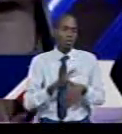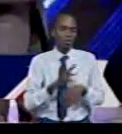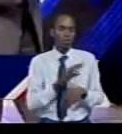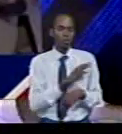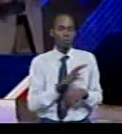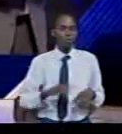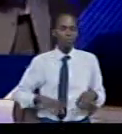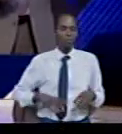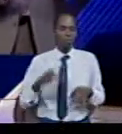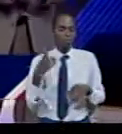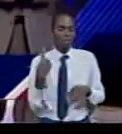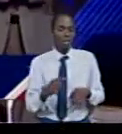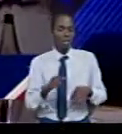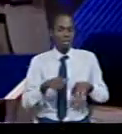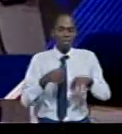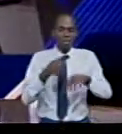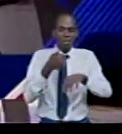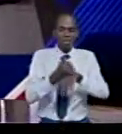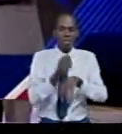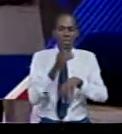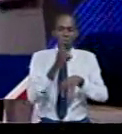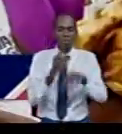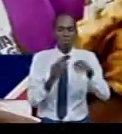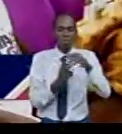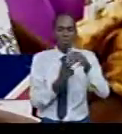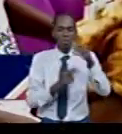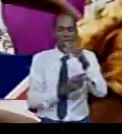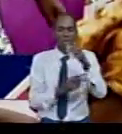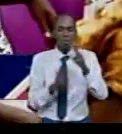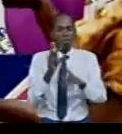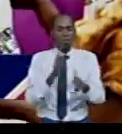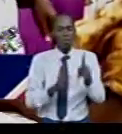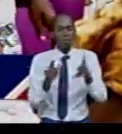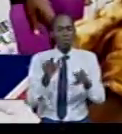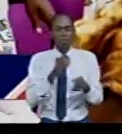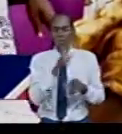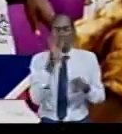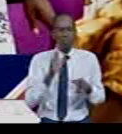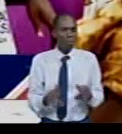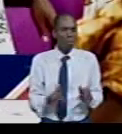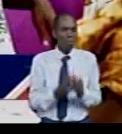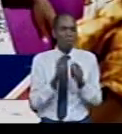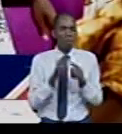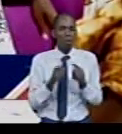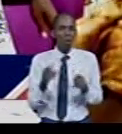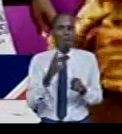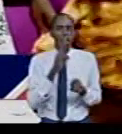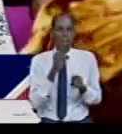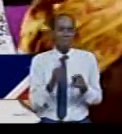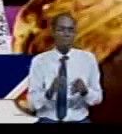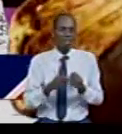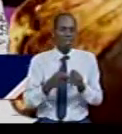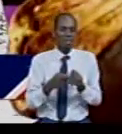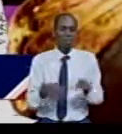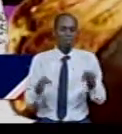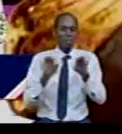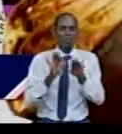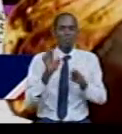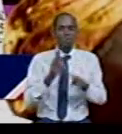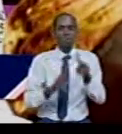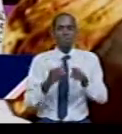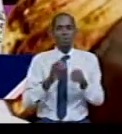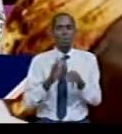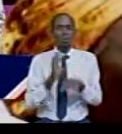that he consulted, the people he met with, and their pillars in the church. There was the time they were